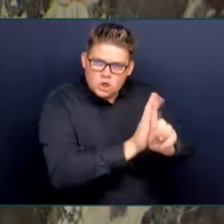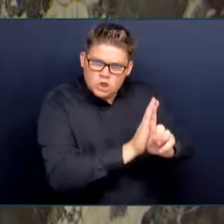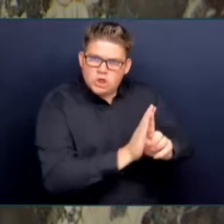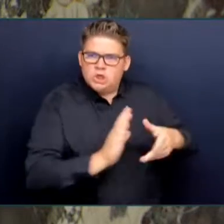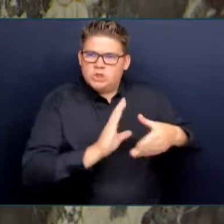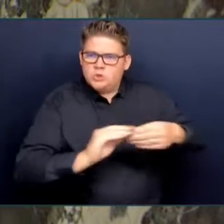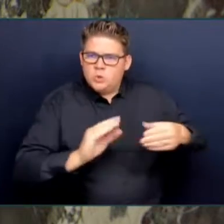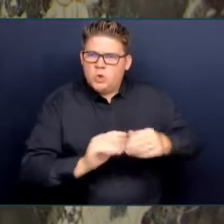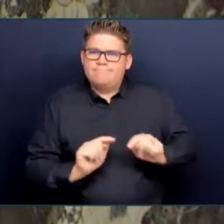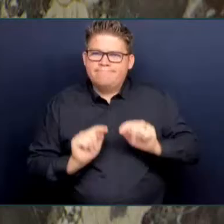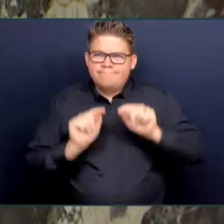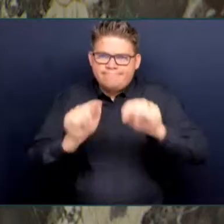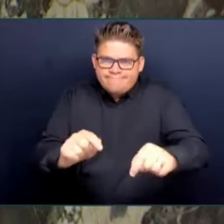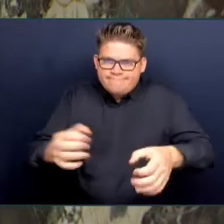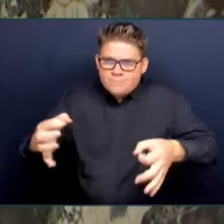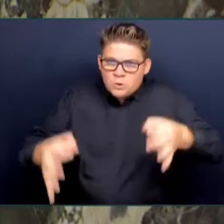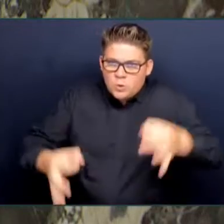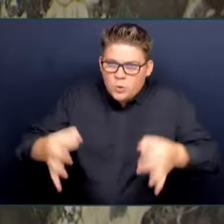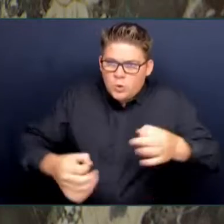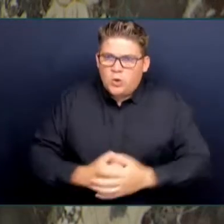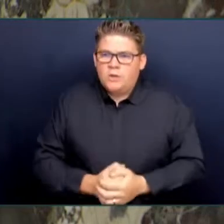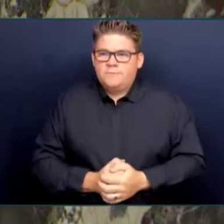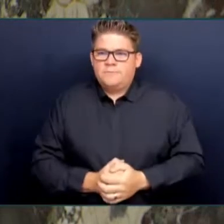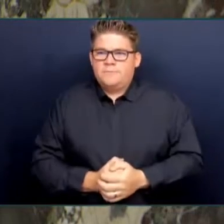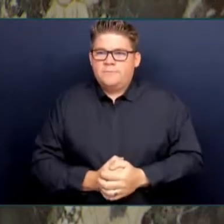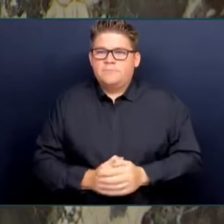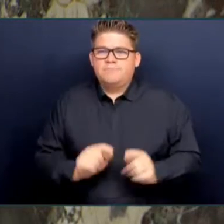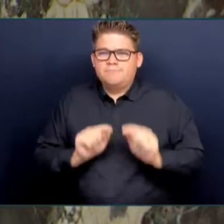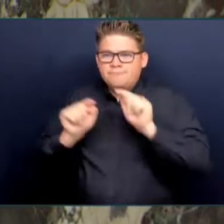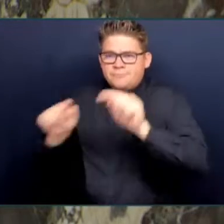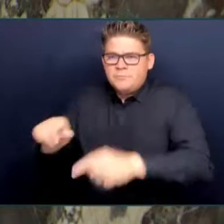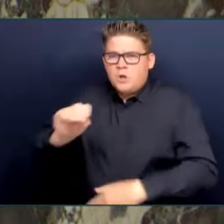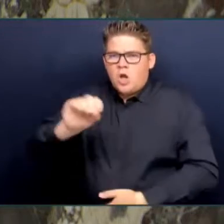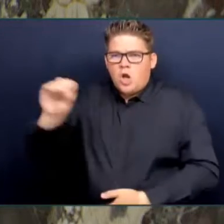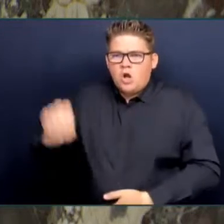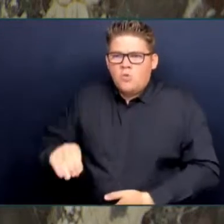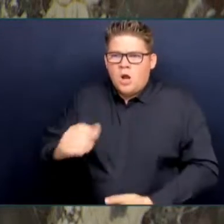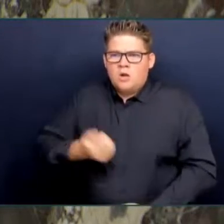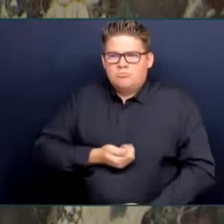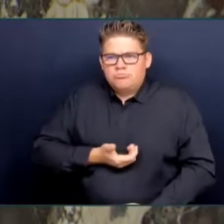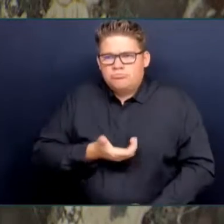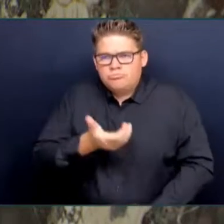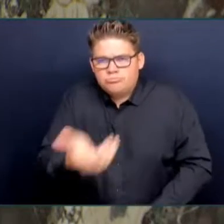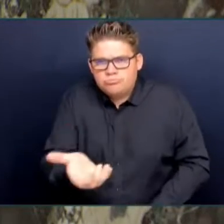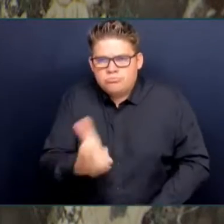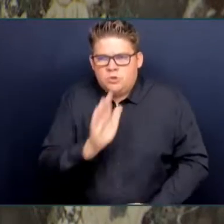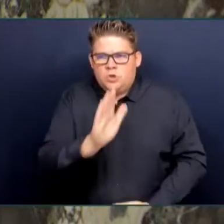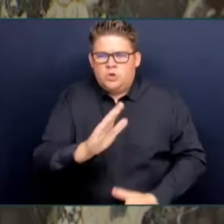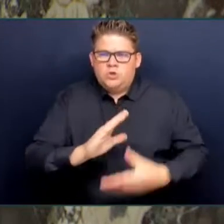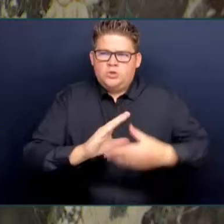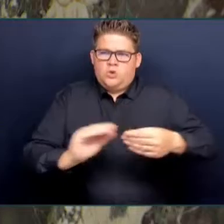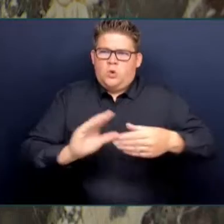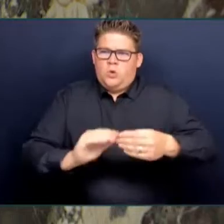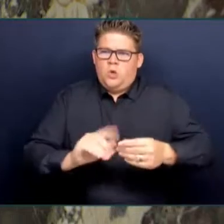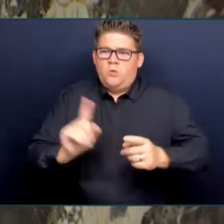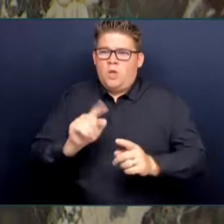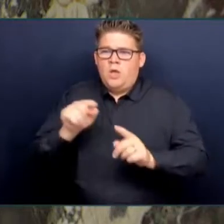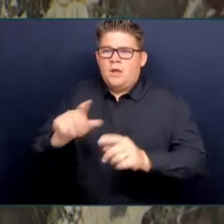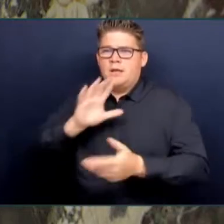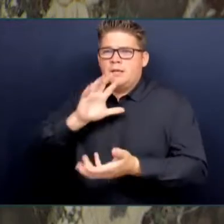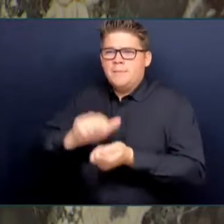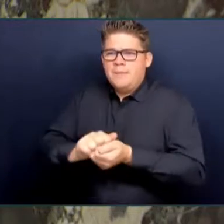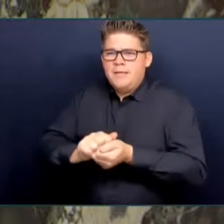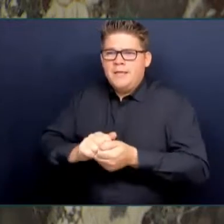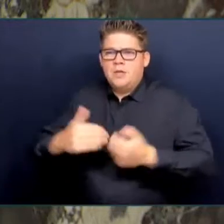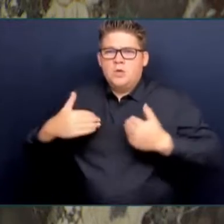where they shared their stories with the Standing Committee on Justice and Human Rights and asked for change, asking for the right to speak their own stories and tell their